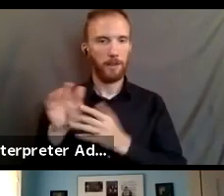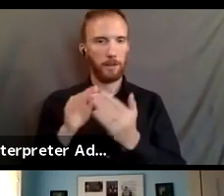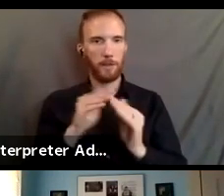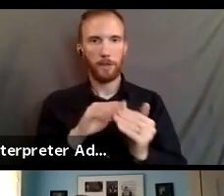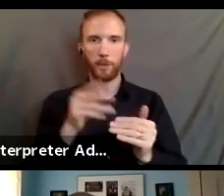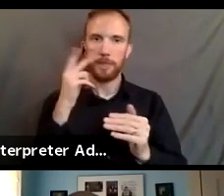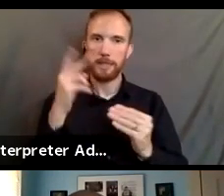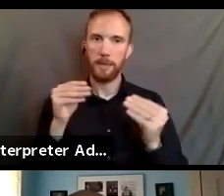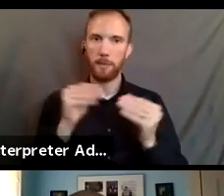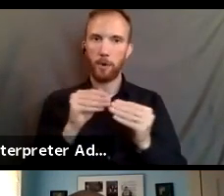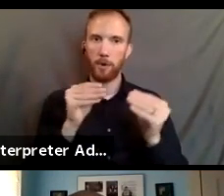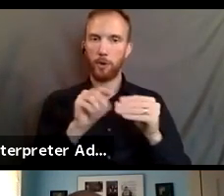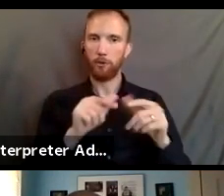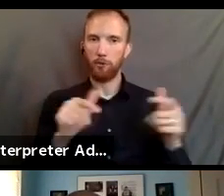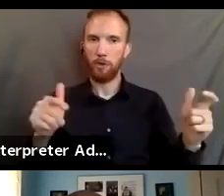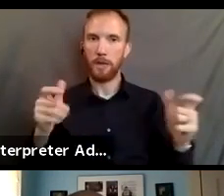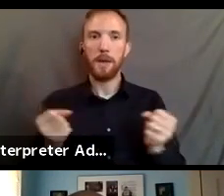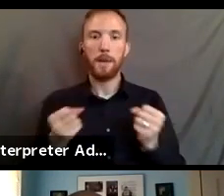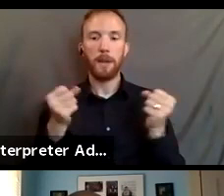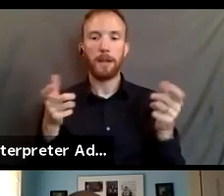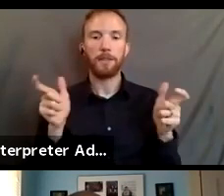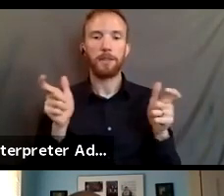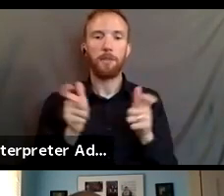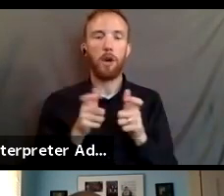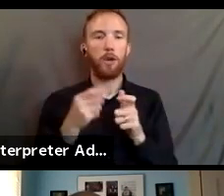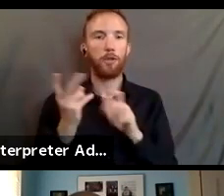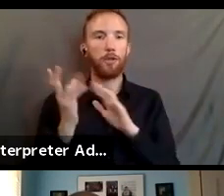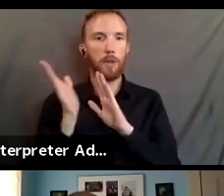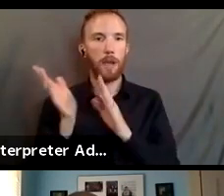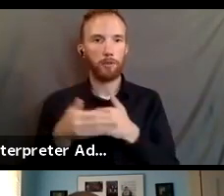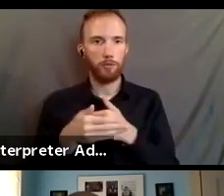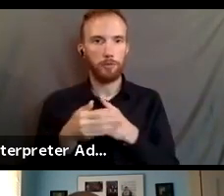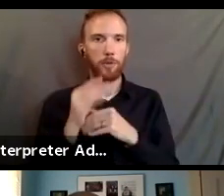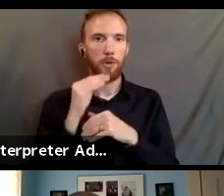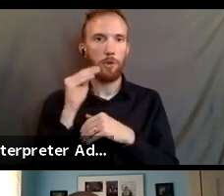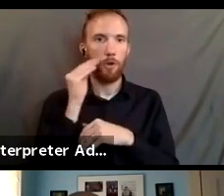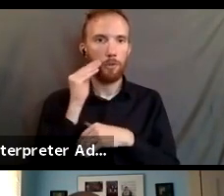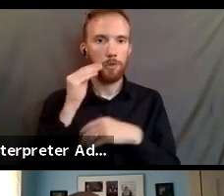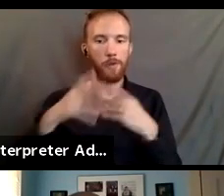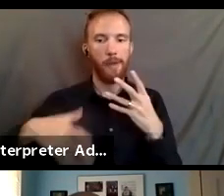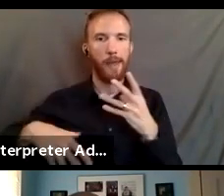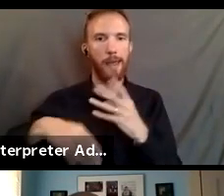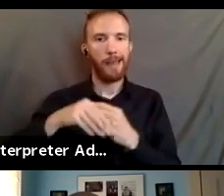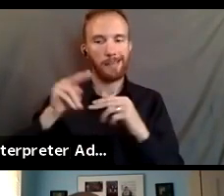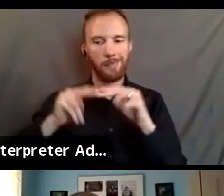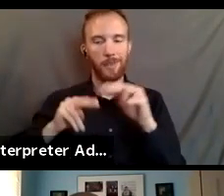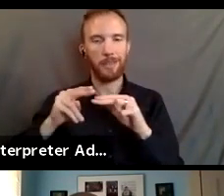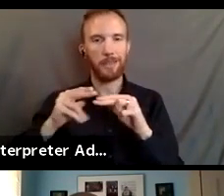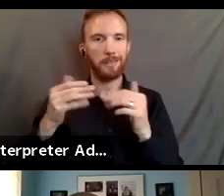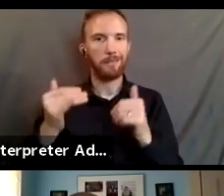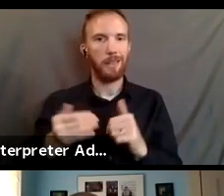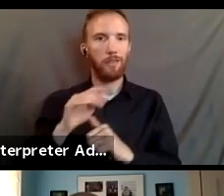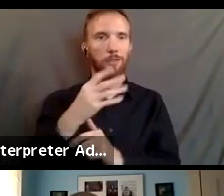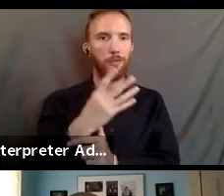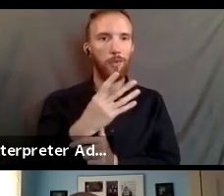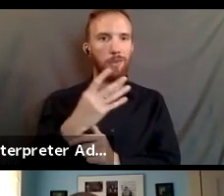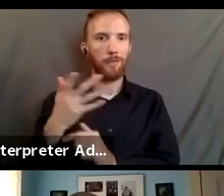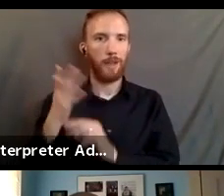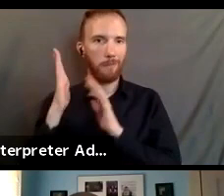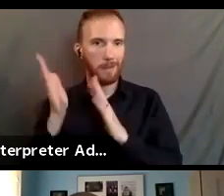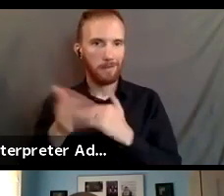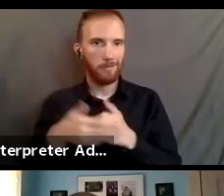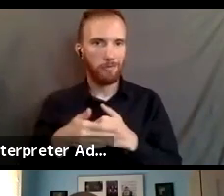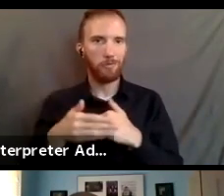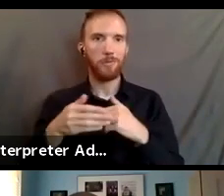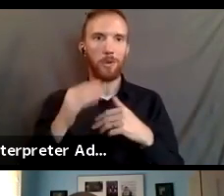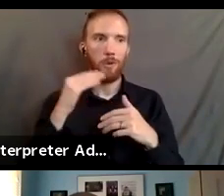two-bedroom ranch-style homes are adding additions thus making them four or five-bedroom homes causing larger families to